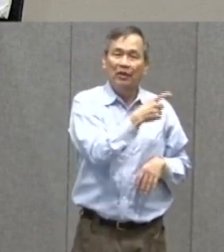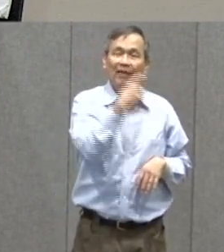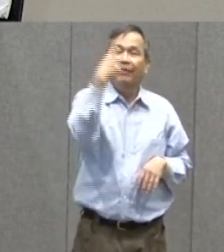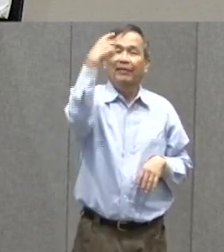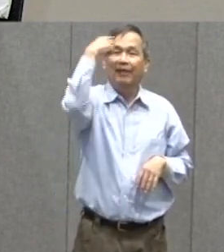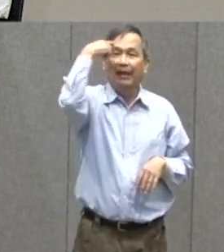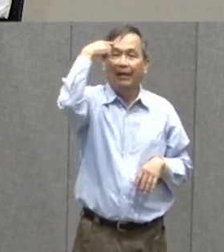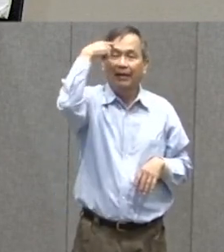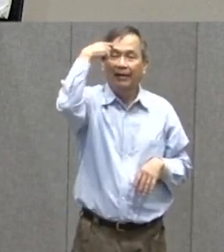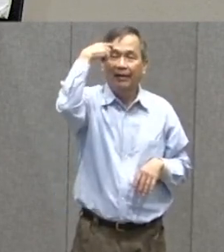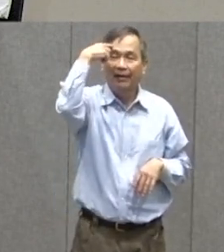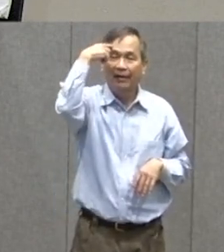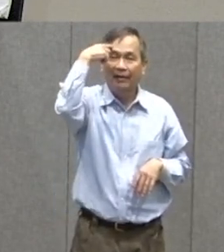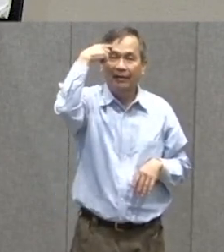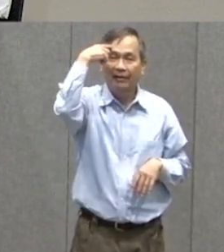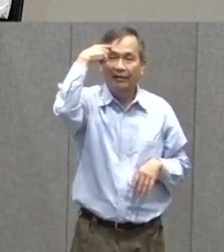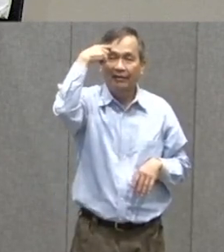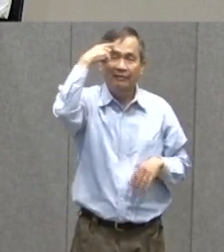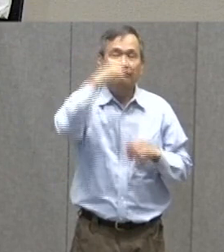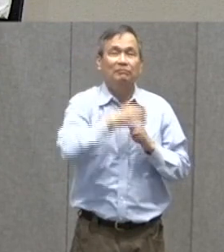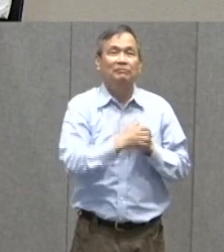thinking?